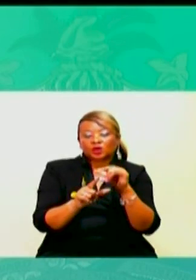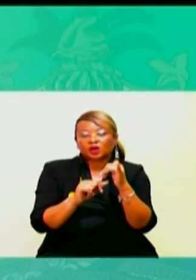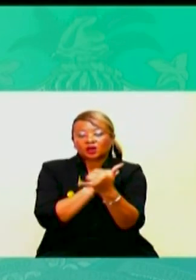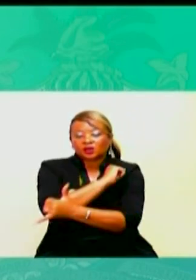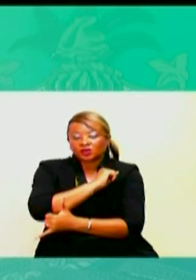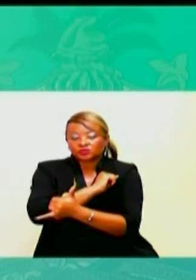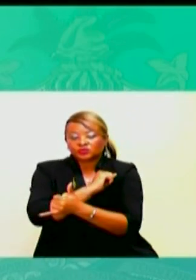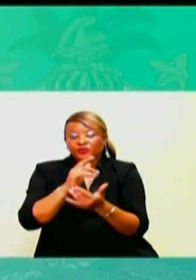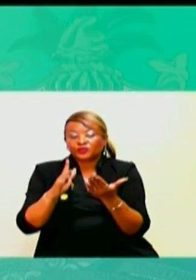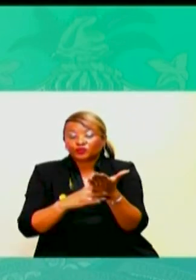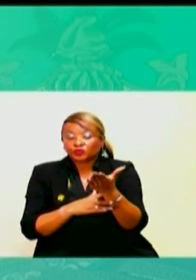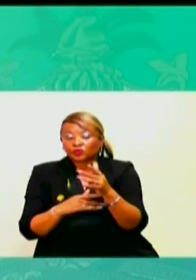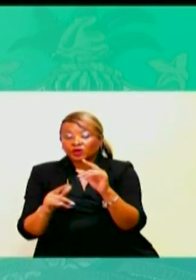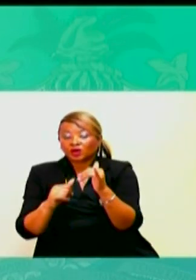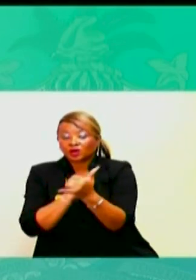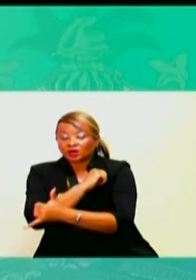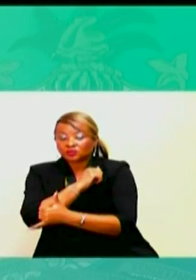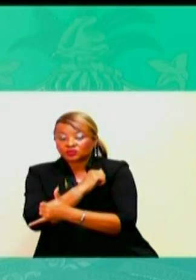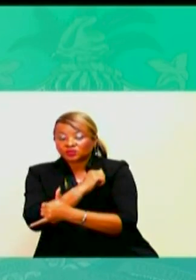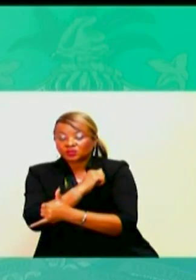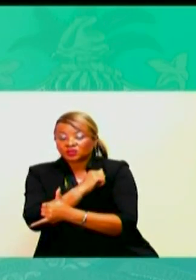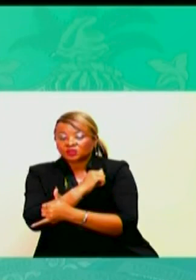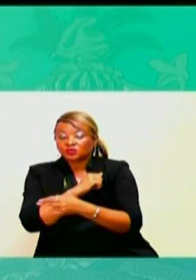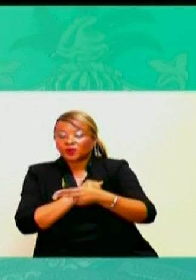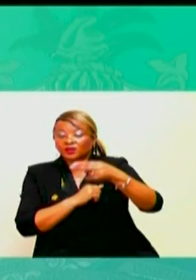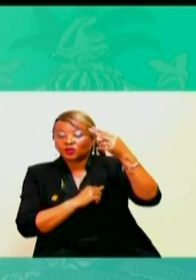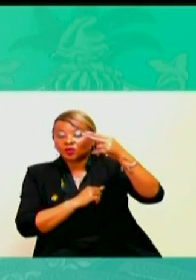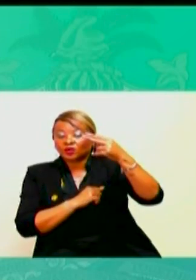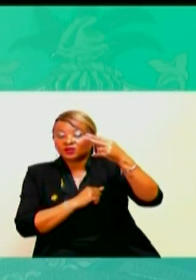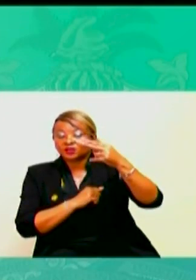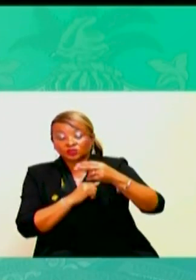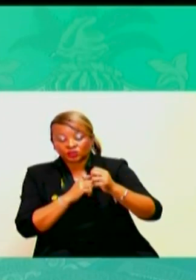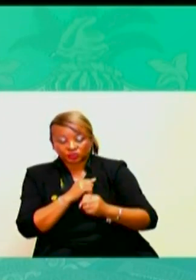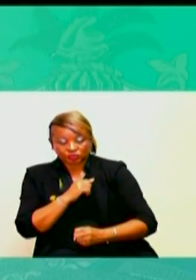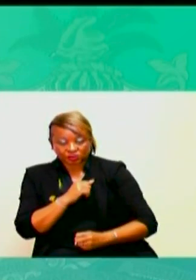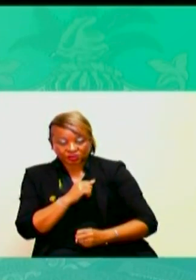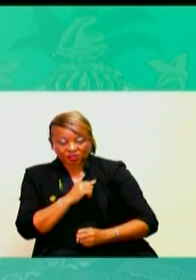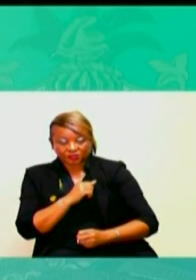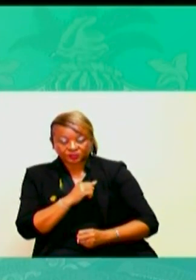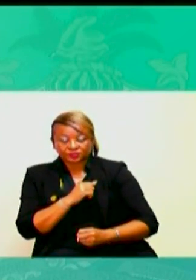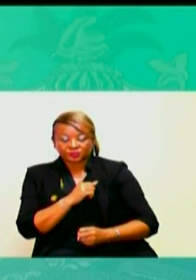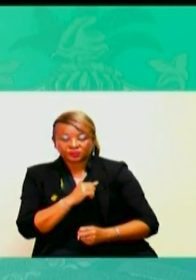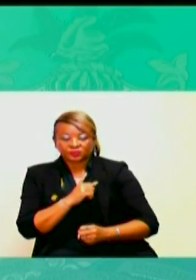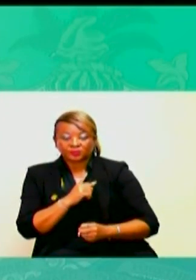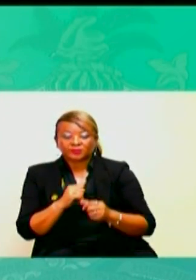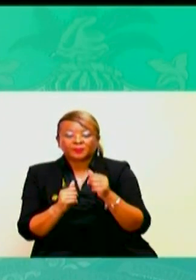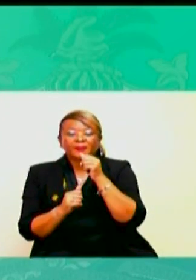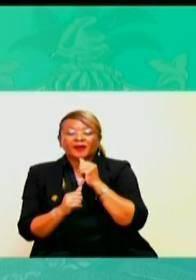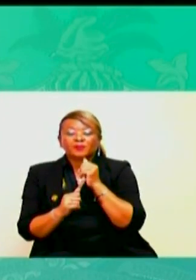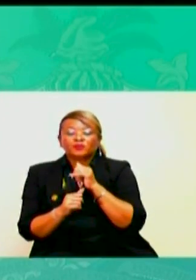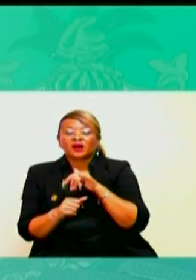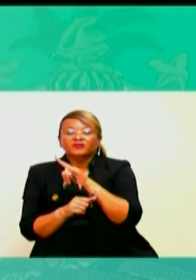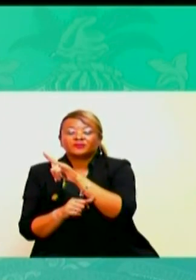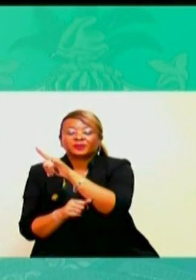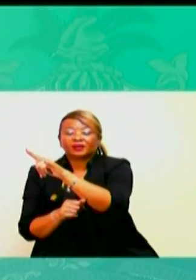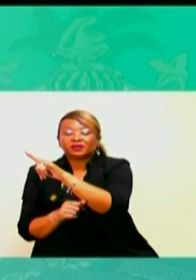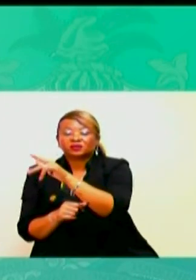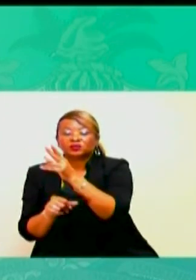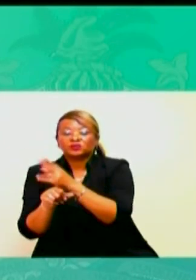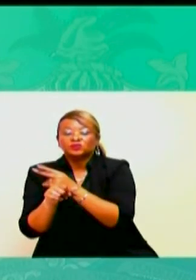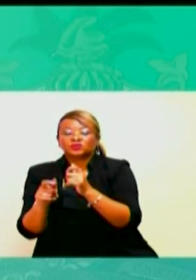through a country to our north, to our south, by private charters, the use